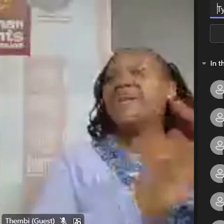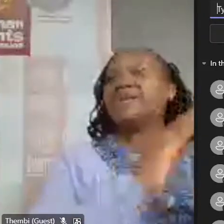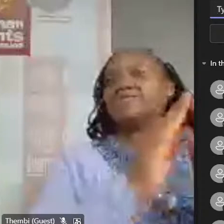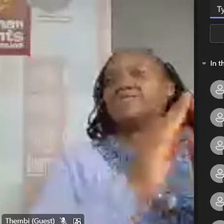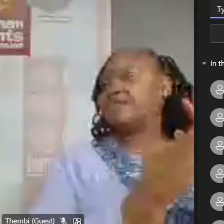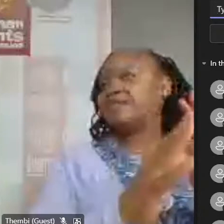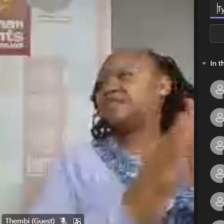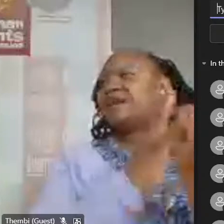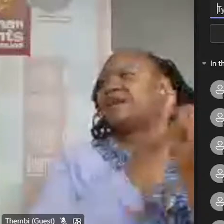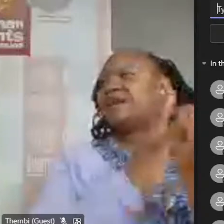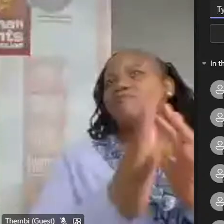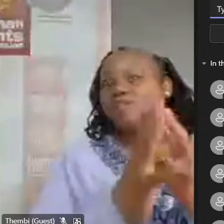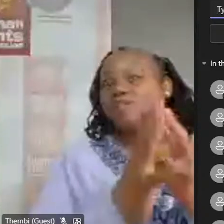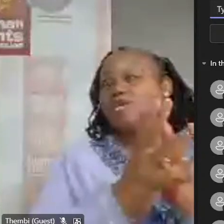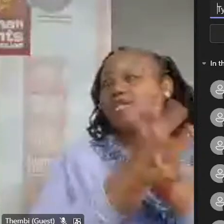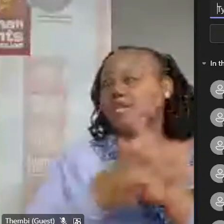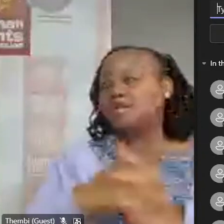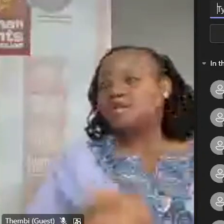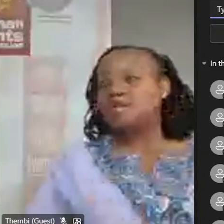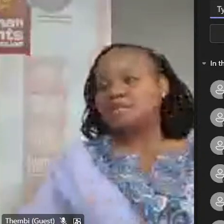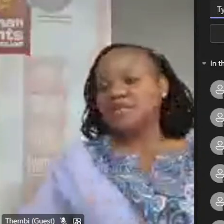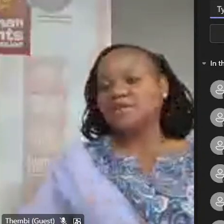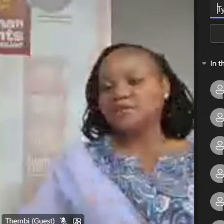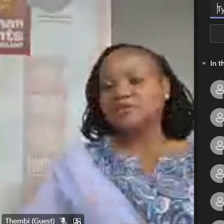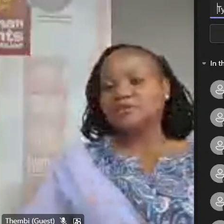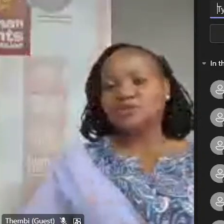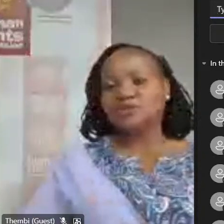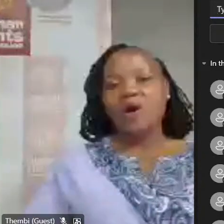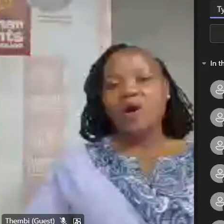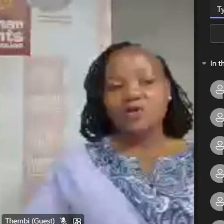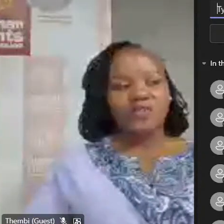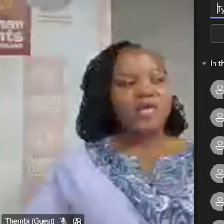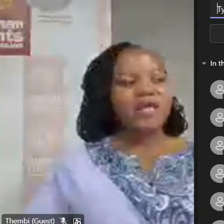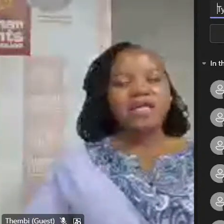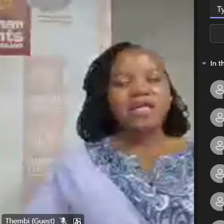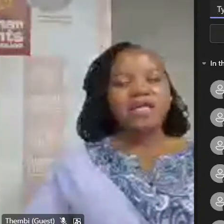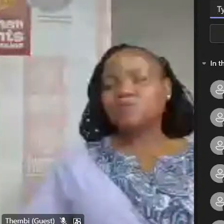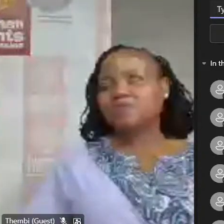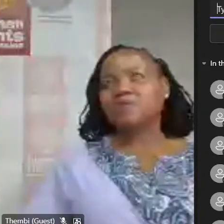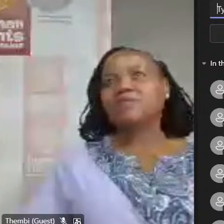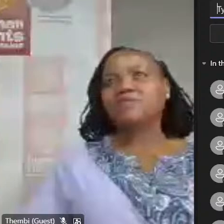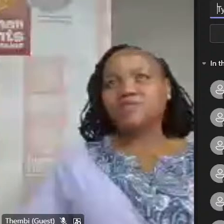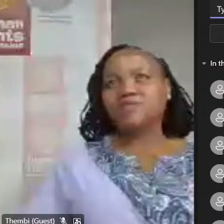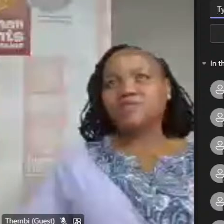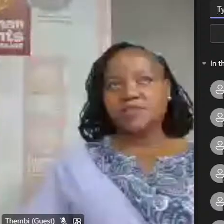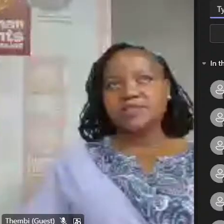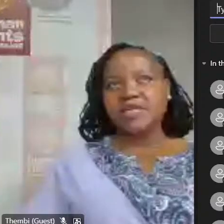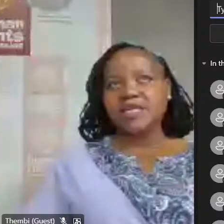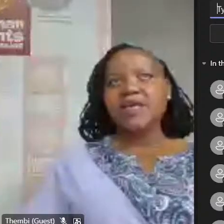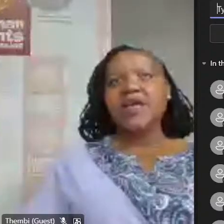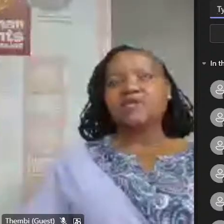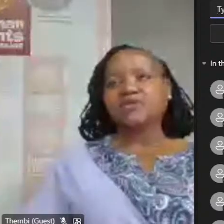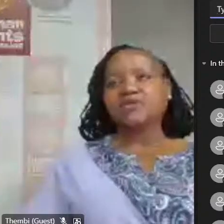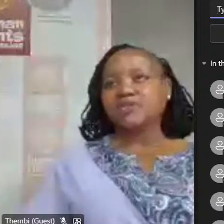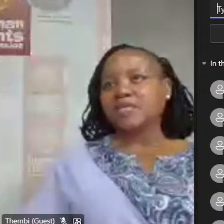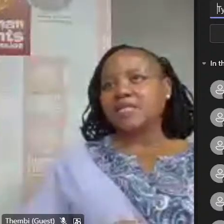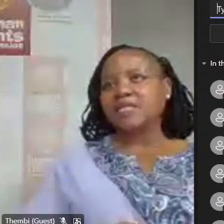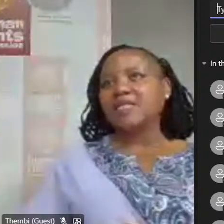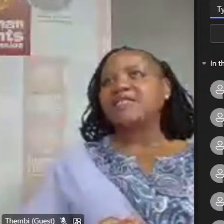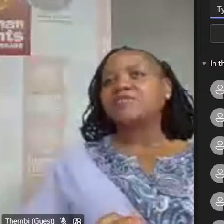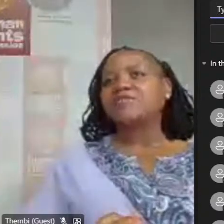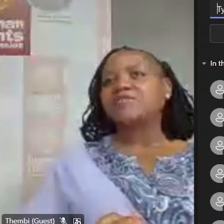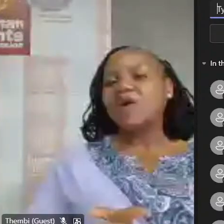creating unnecessary discomforts that we are really trying to do away with as far as inclusivity is concerned, and also saying